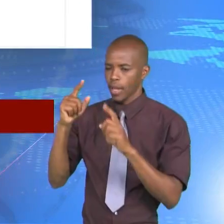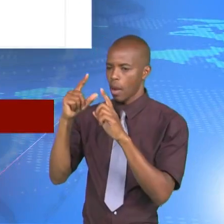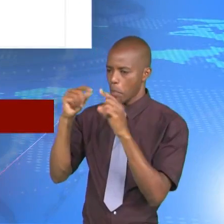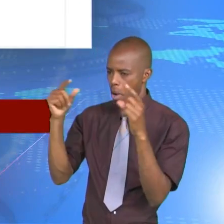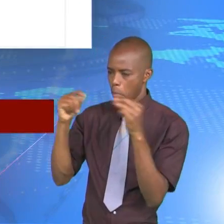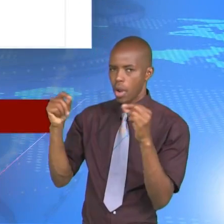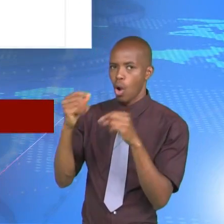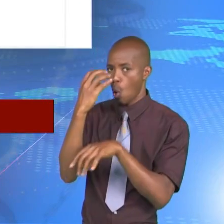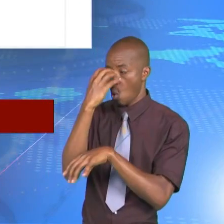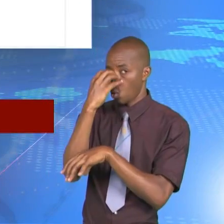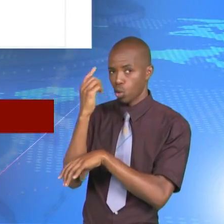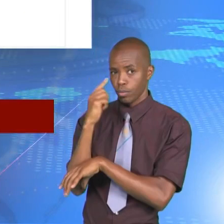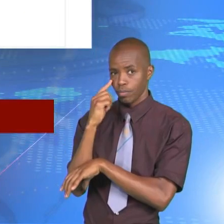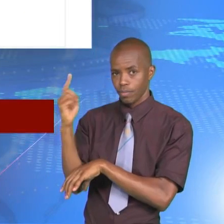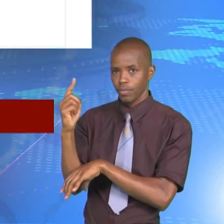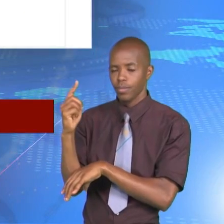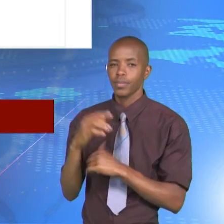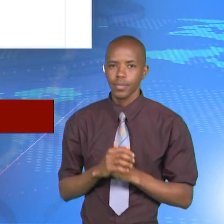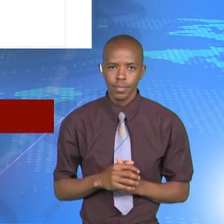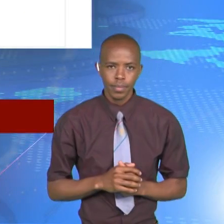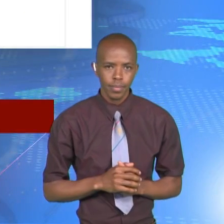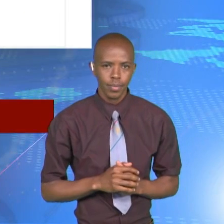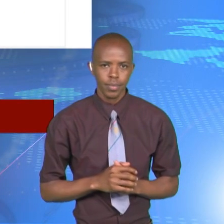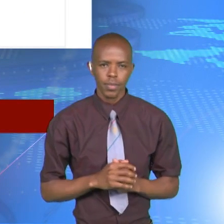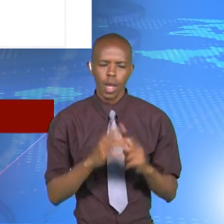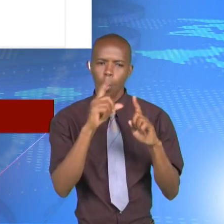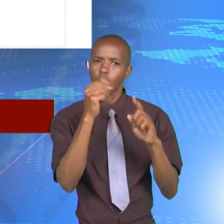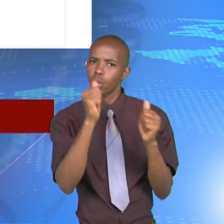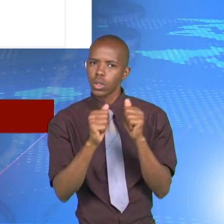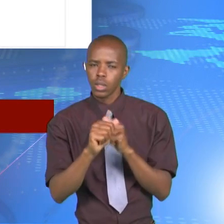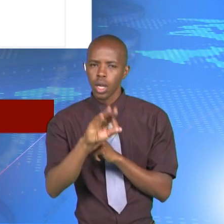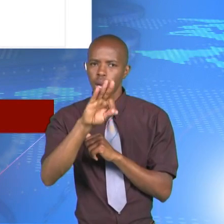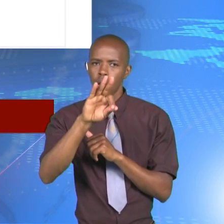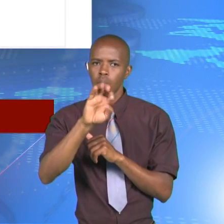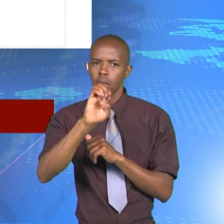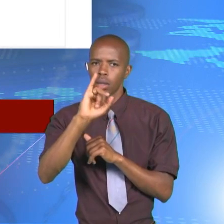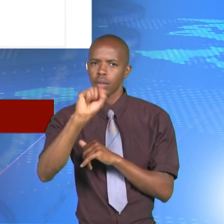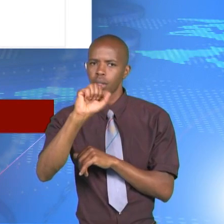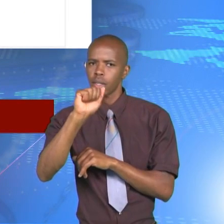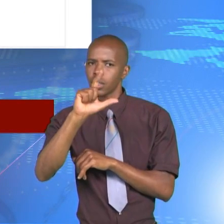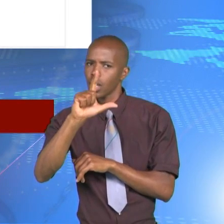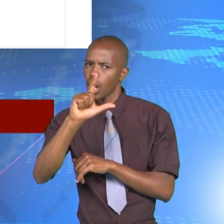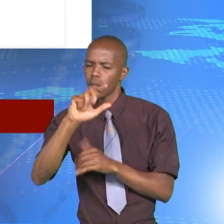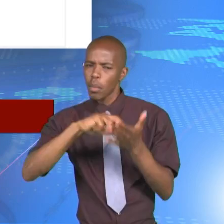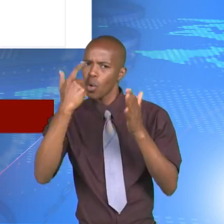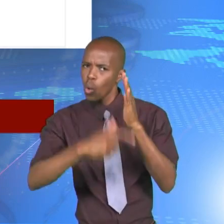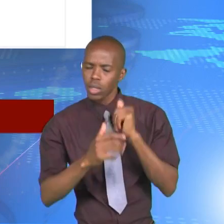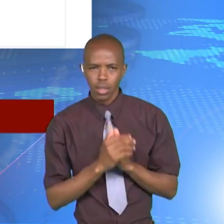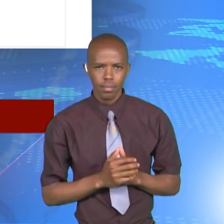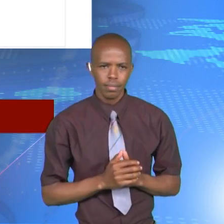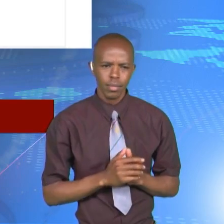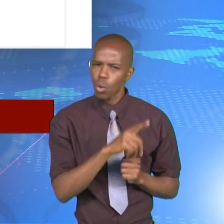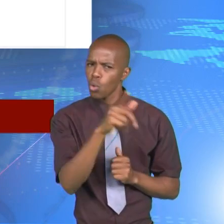Wow. What do you say, Kijana? Which one? Faisal. What does it mean for you? What does it mean for you